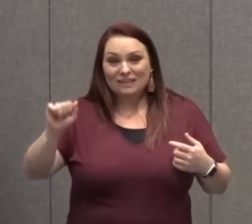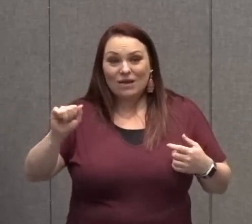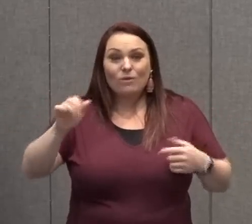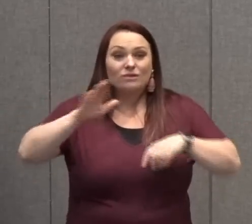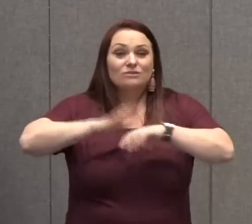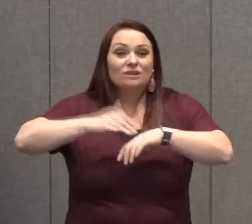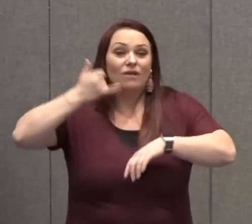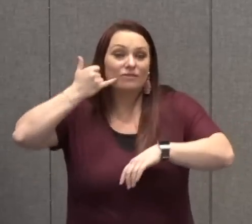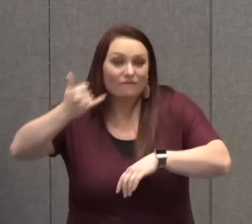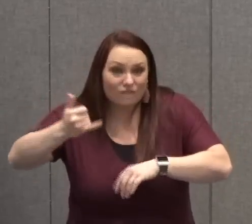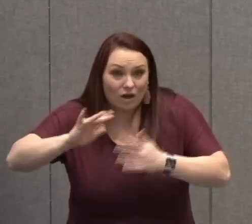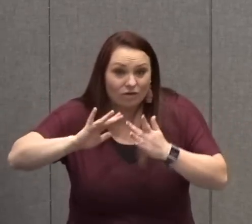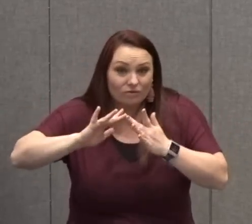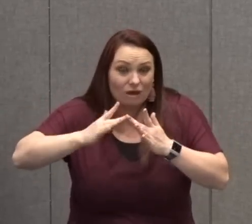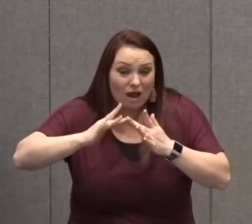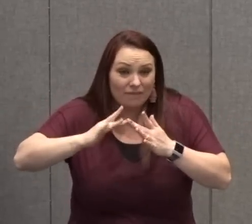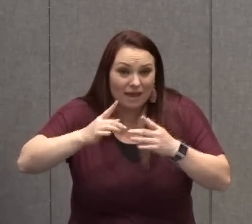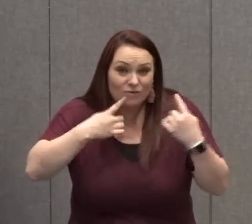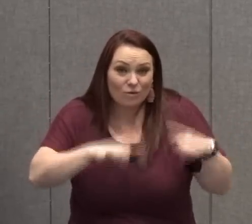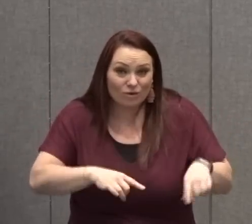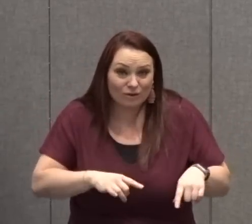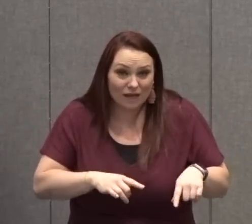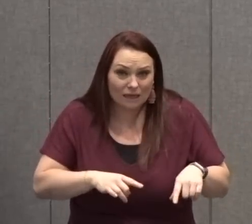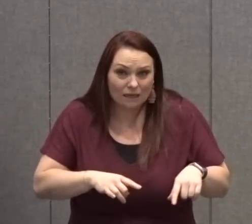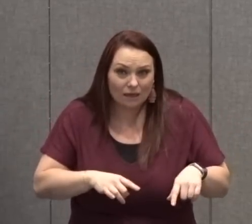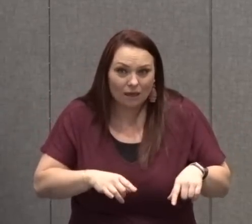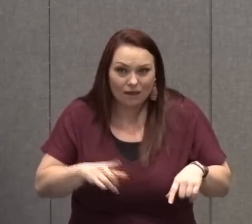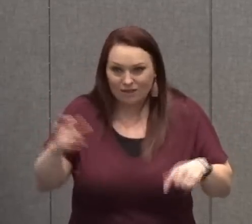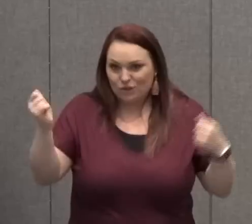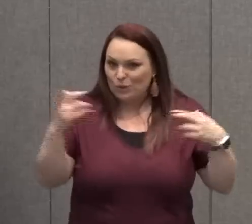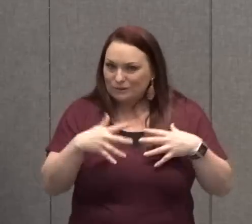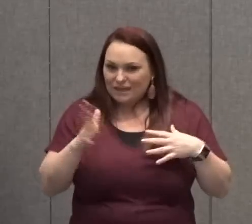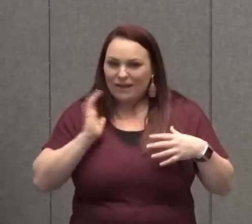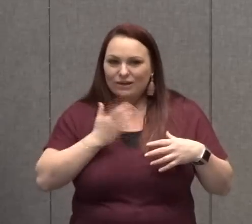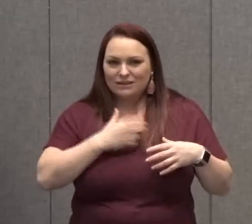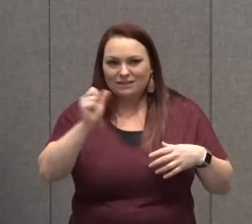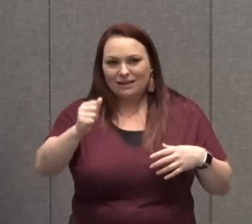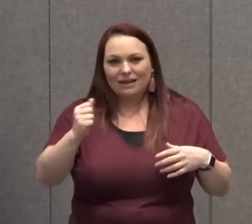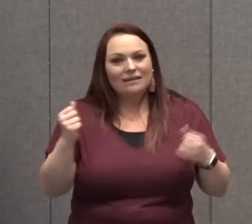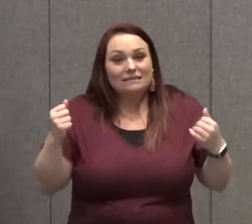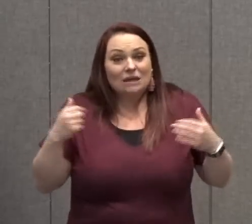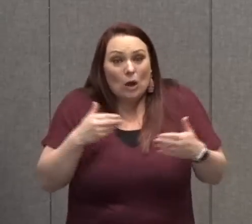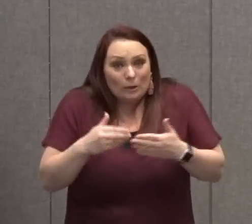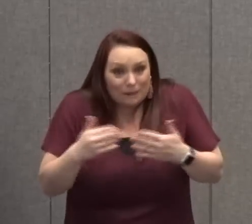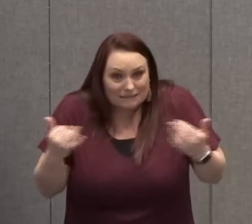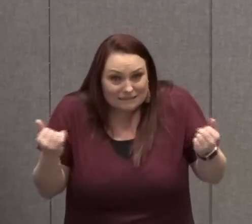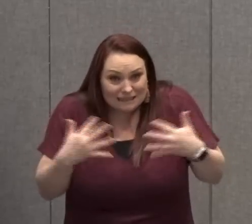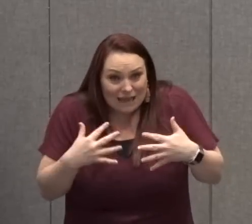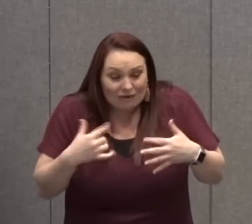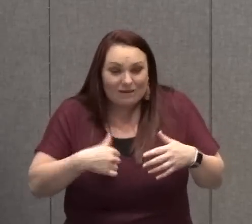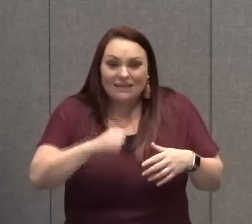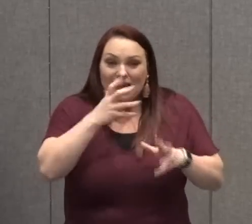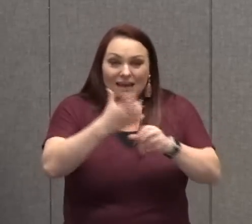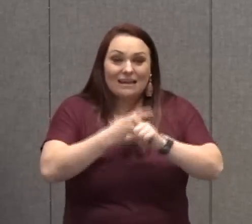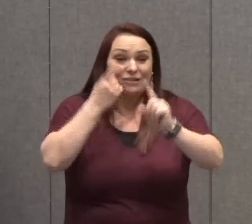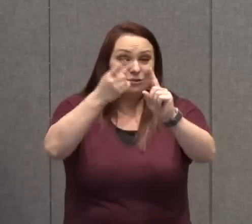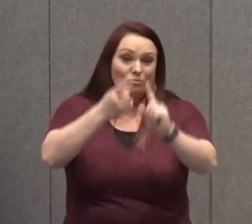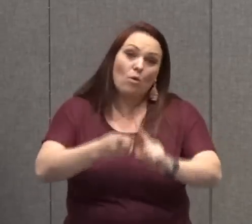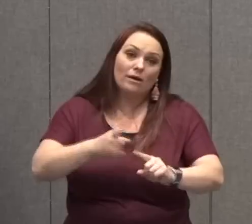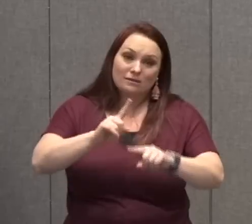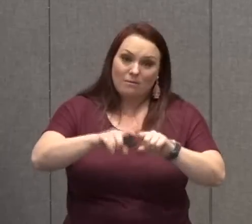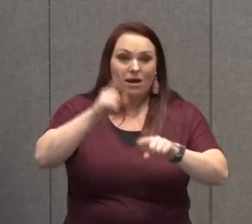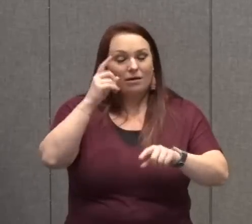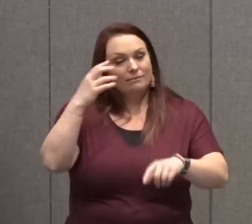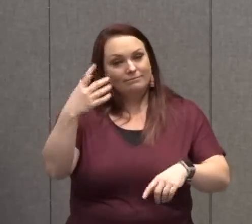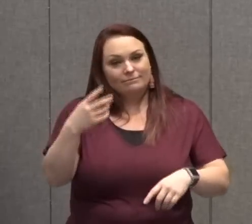you scared us indeed oh wow I would not have gotten that and almost scared me not getting those points but man did